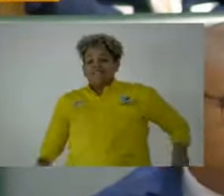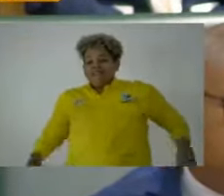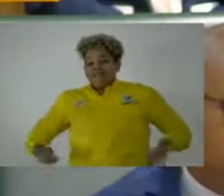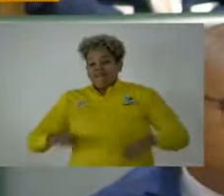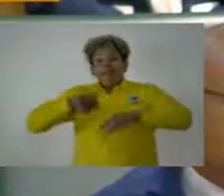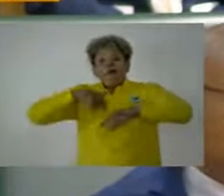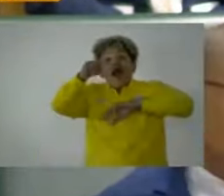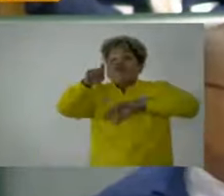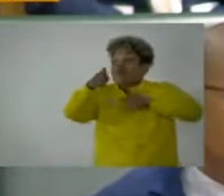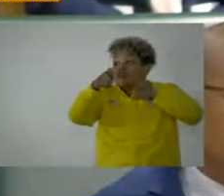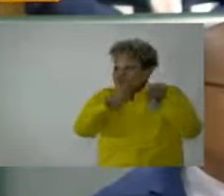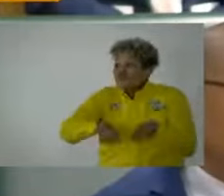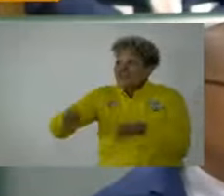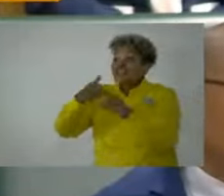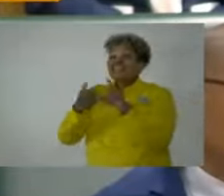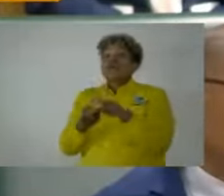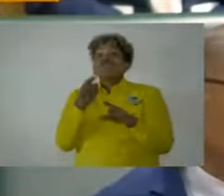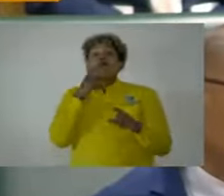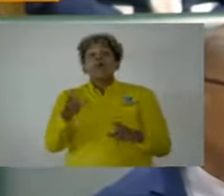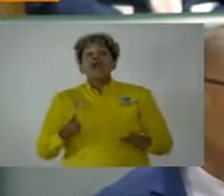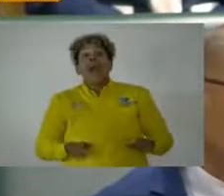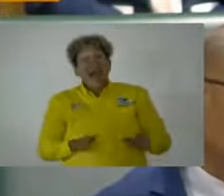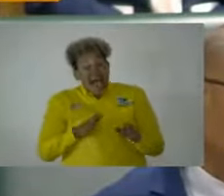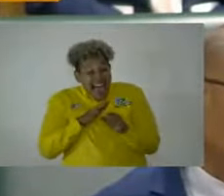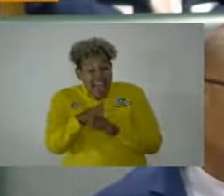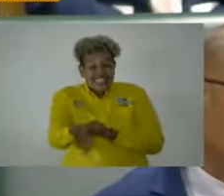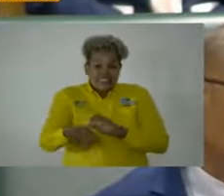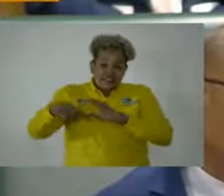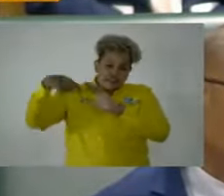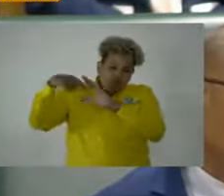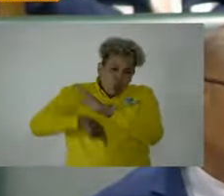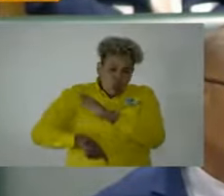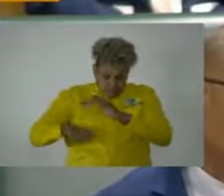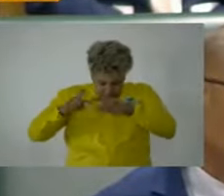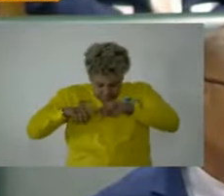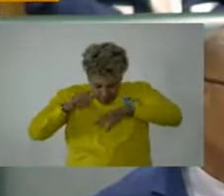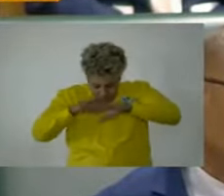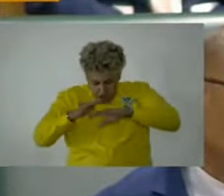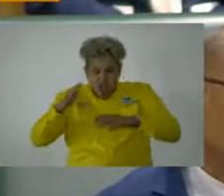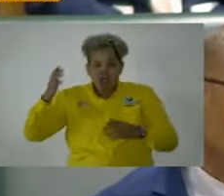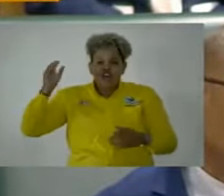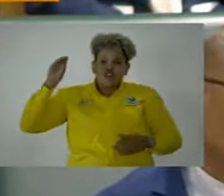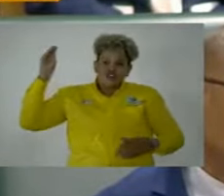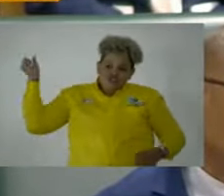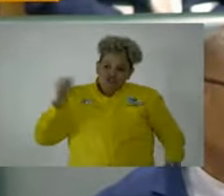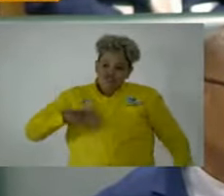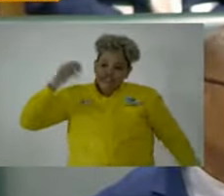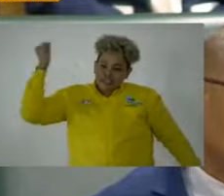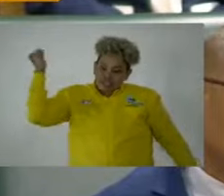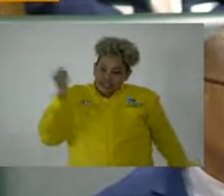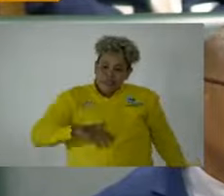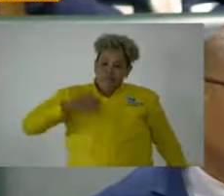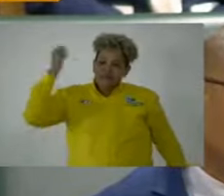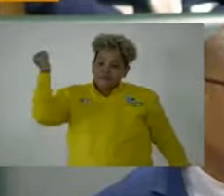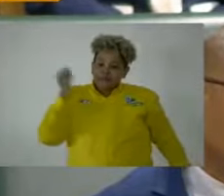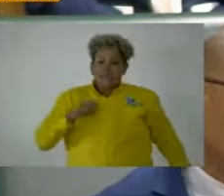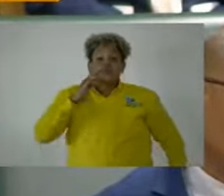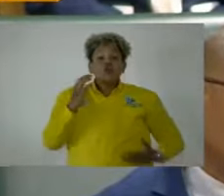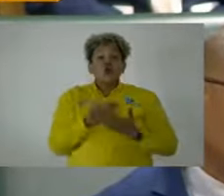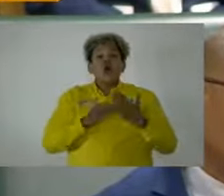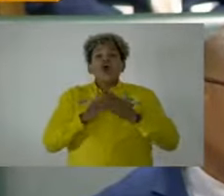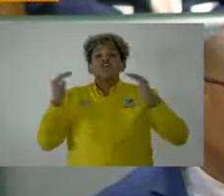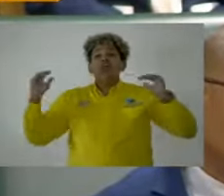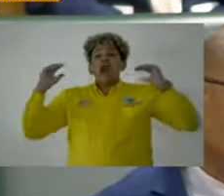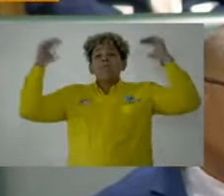We have to transition from an excessive dependence on remittances to earnings from